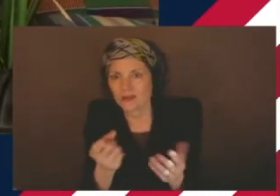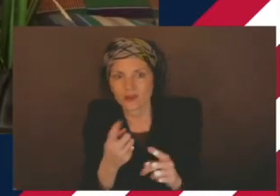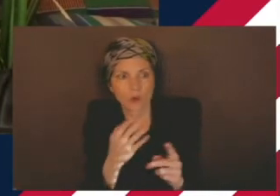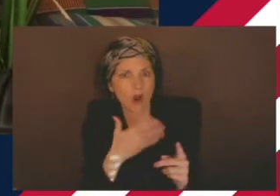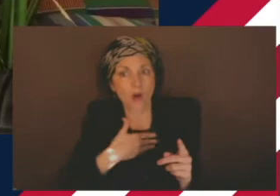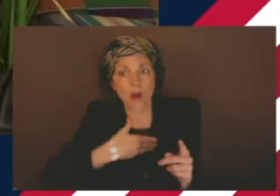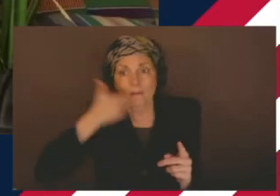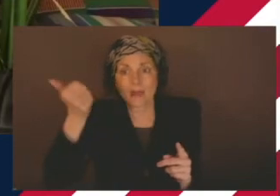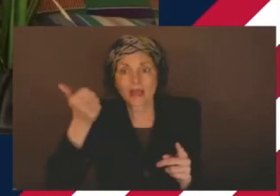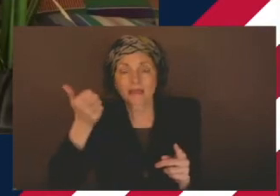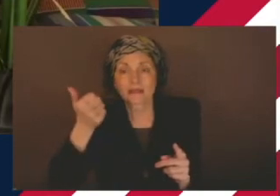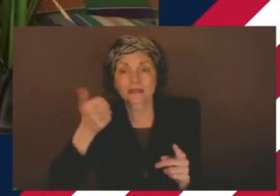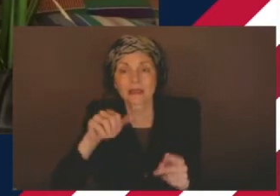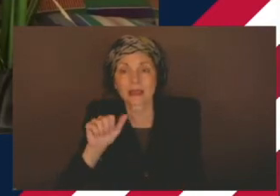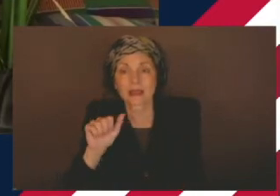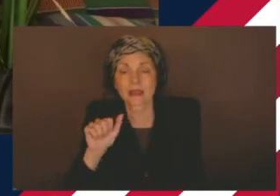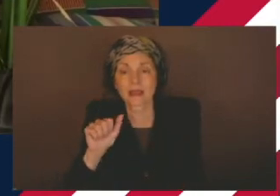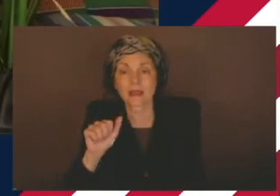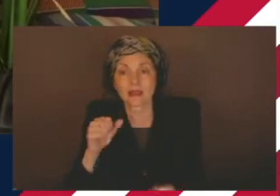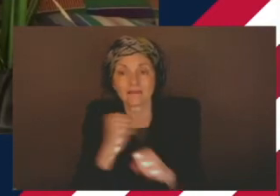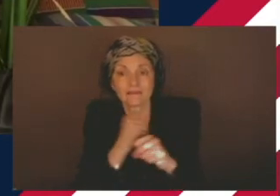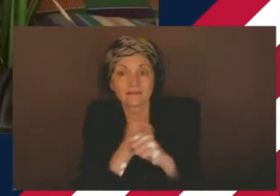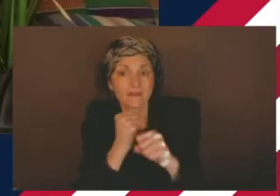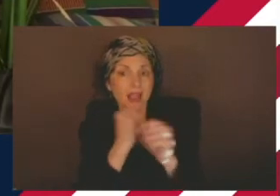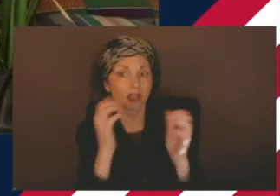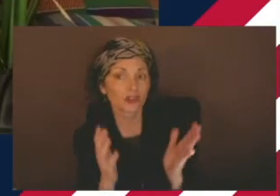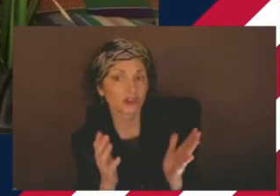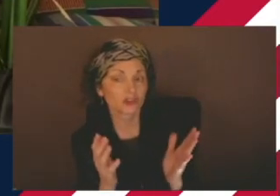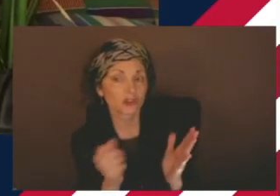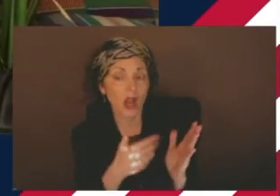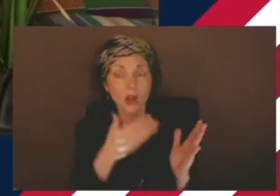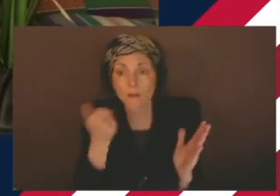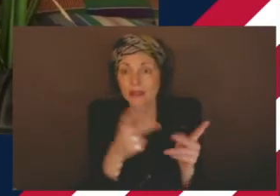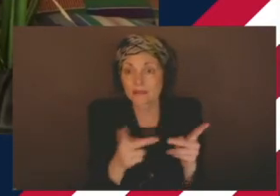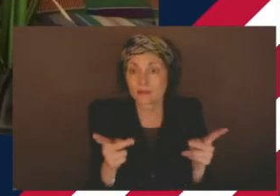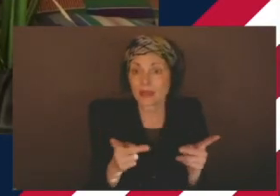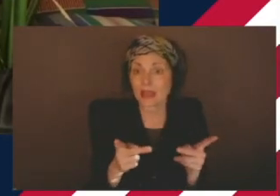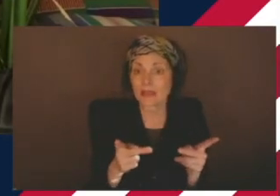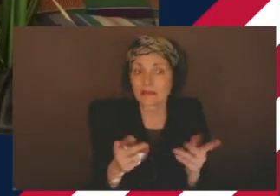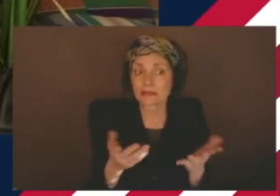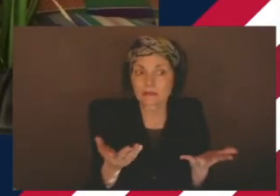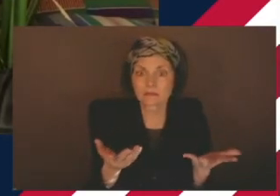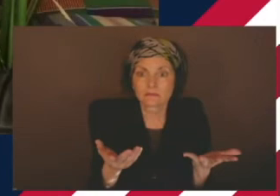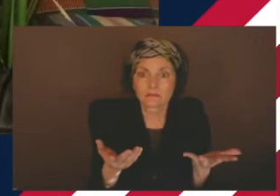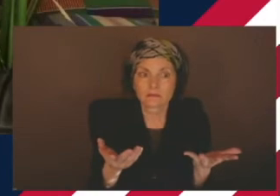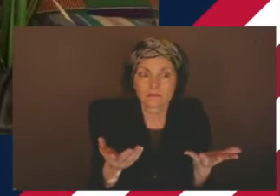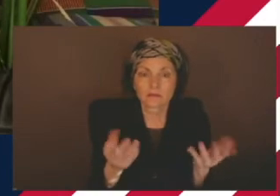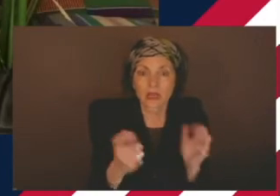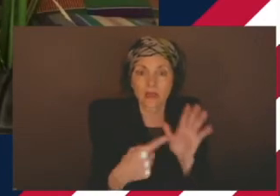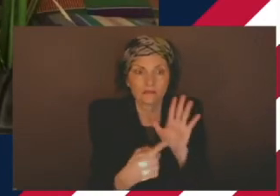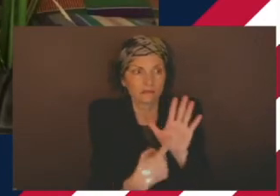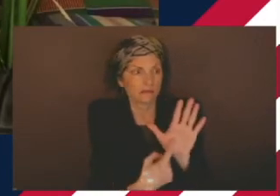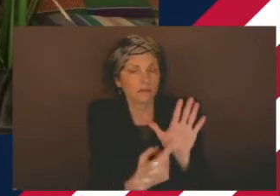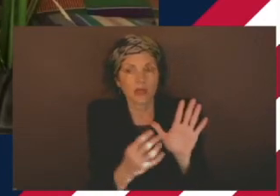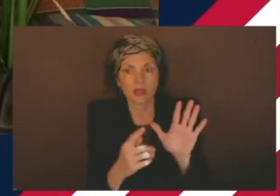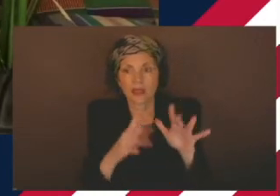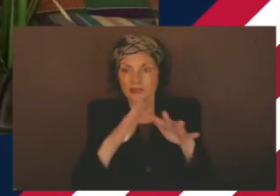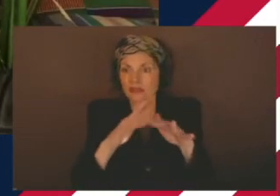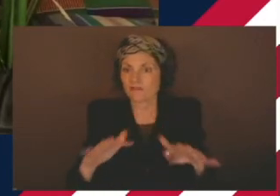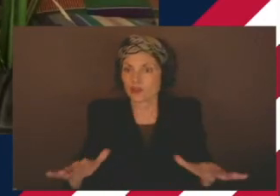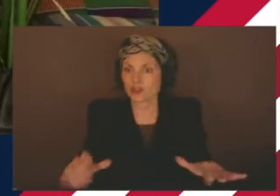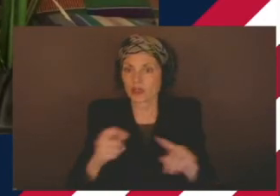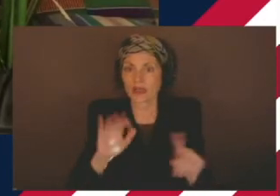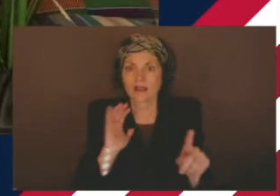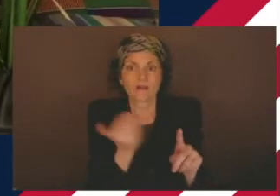are and our best face on the globe presents in the diversity of our great nation. And